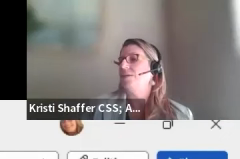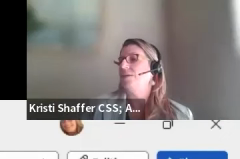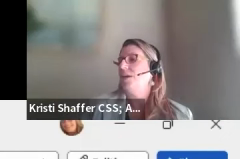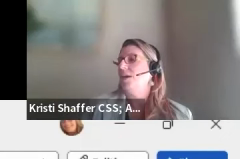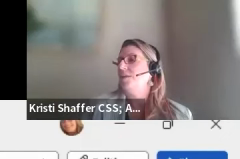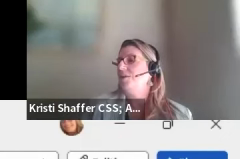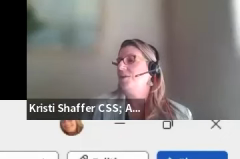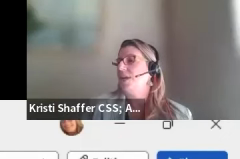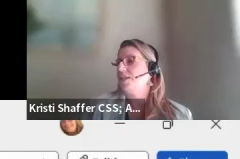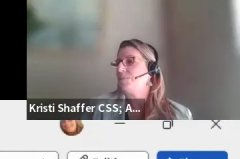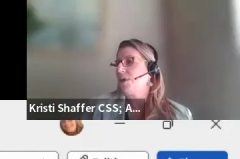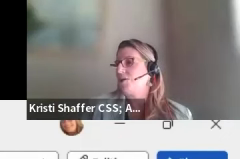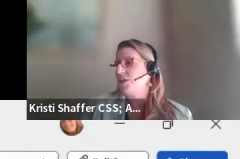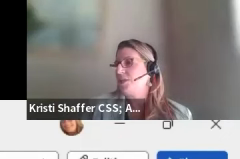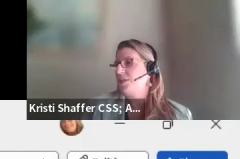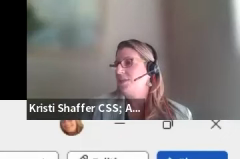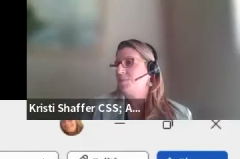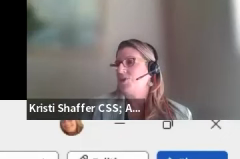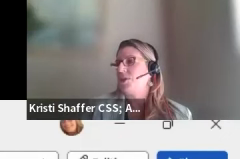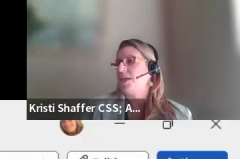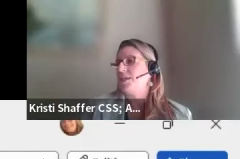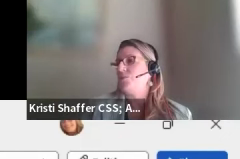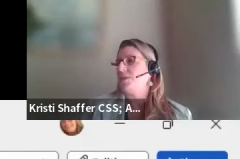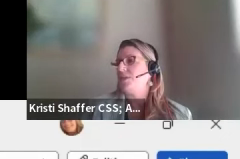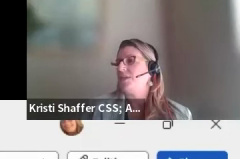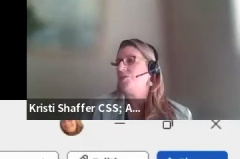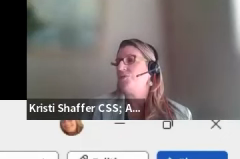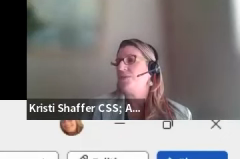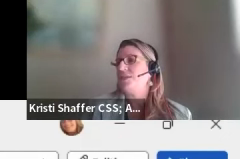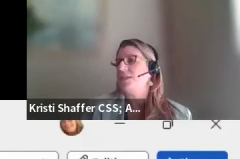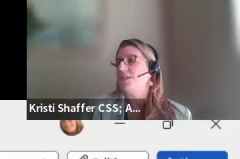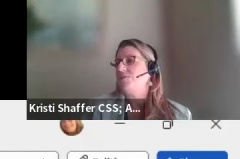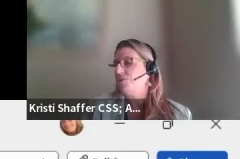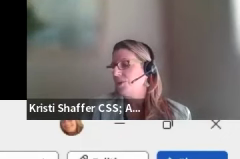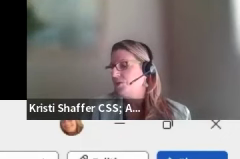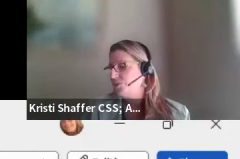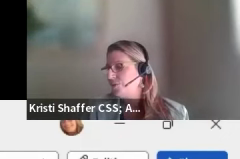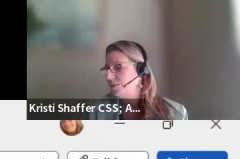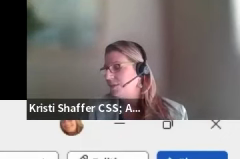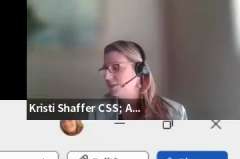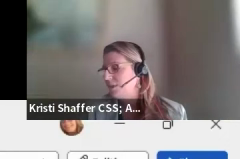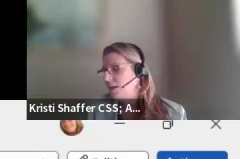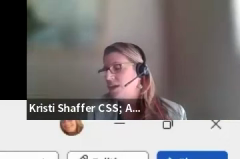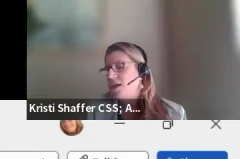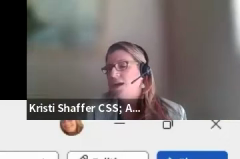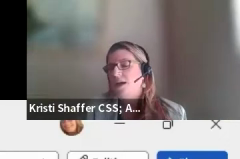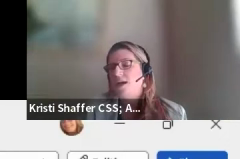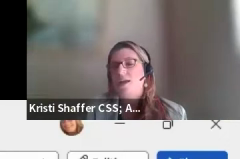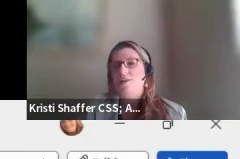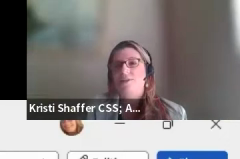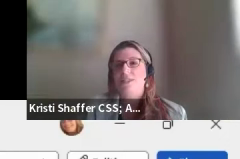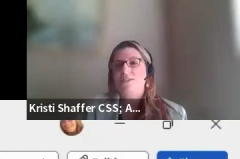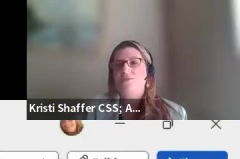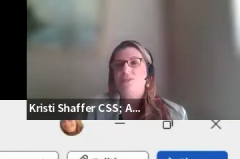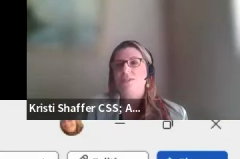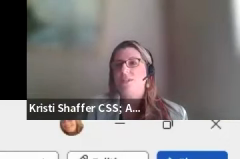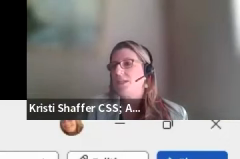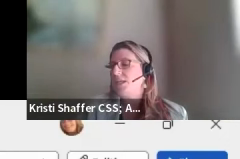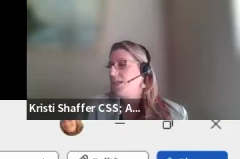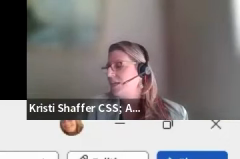Okay. And then our next project is a specialized residential facility for adults.